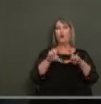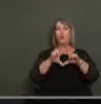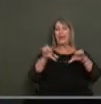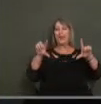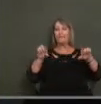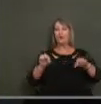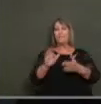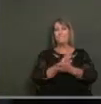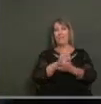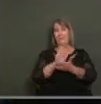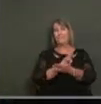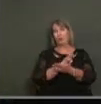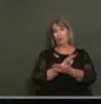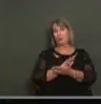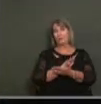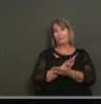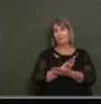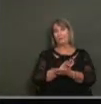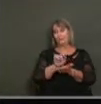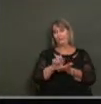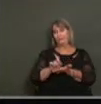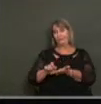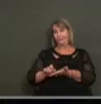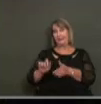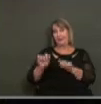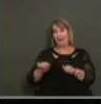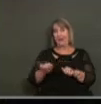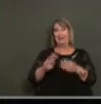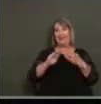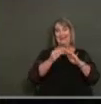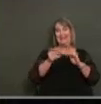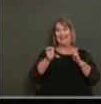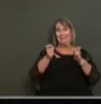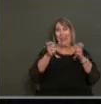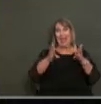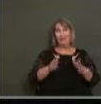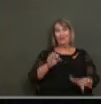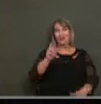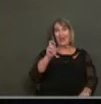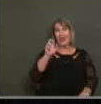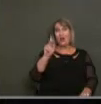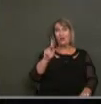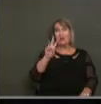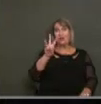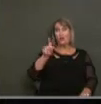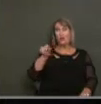and raise And I your also hand. Want to let you know that the city manager, Mr. Eric Walsh, is here.